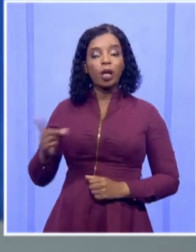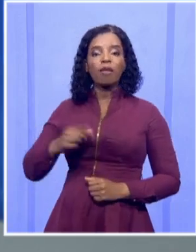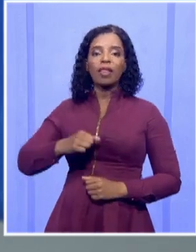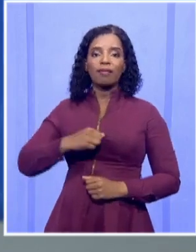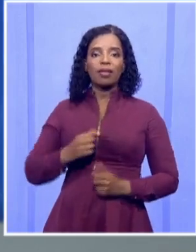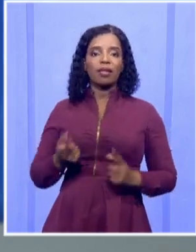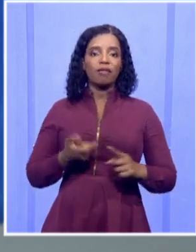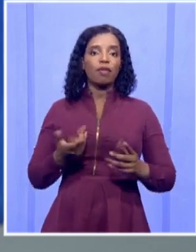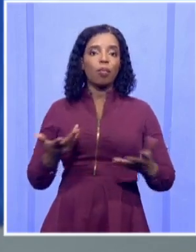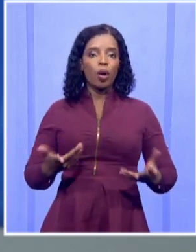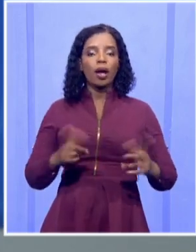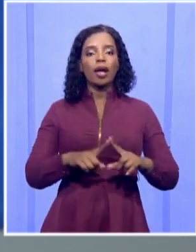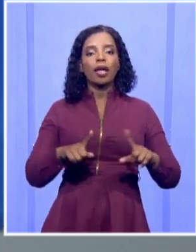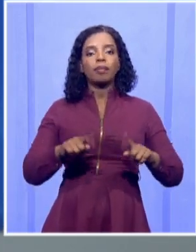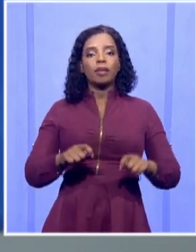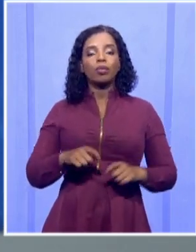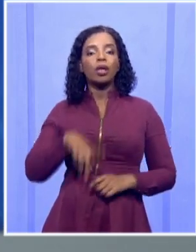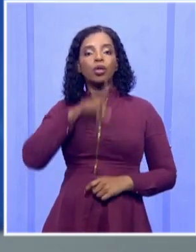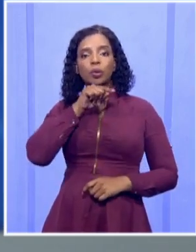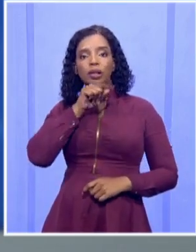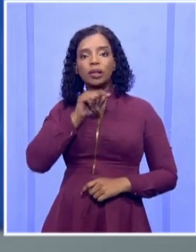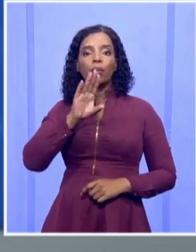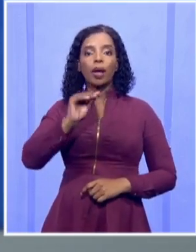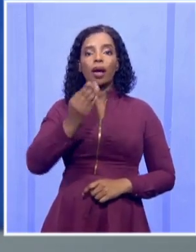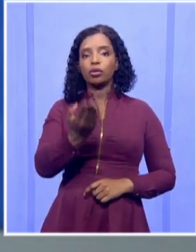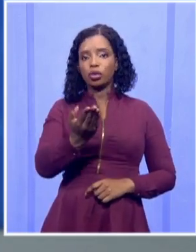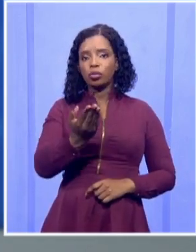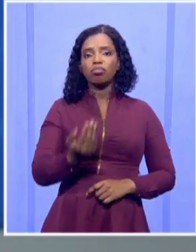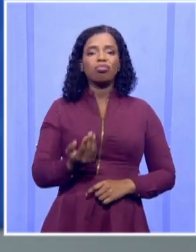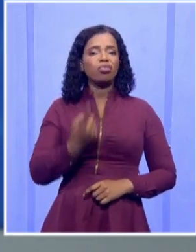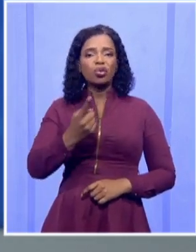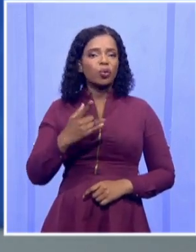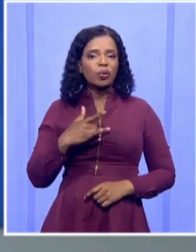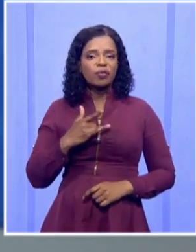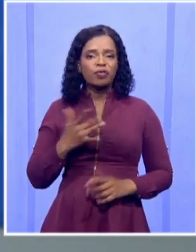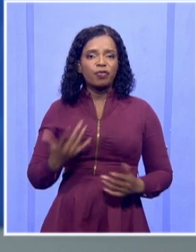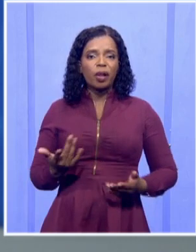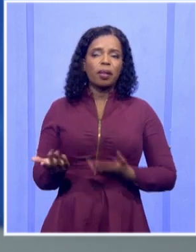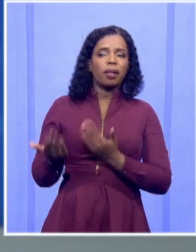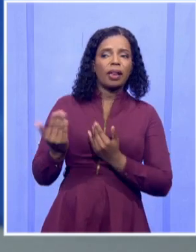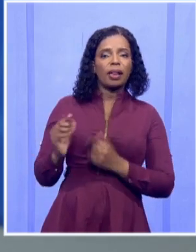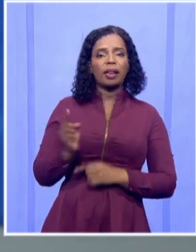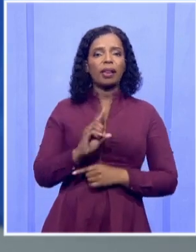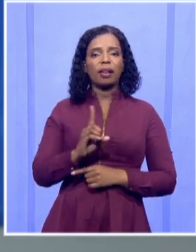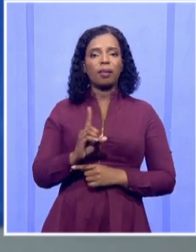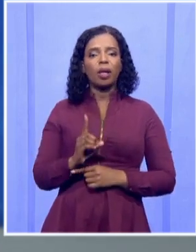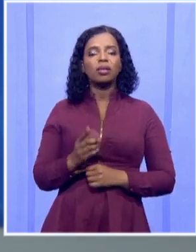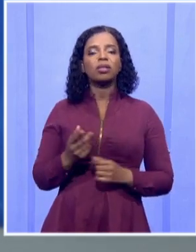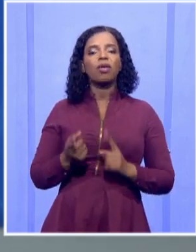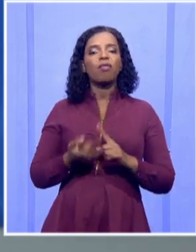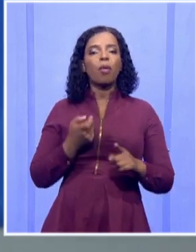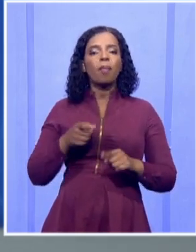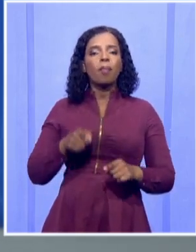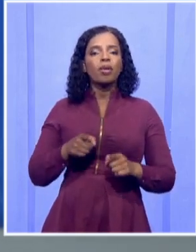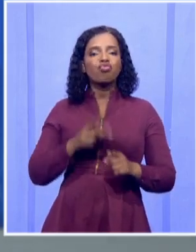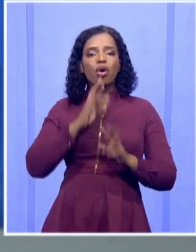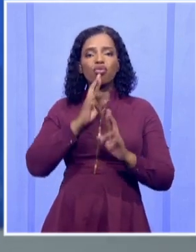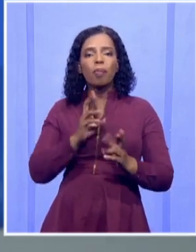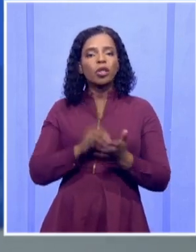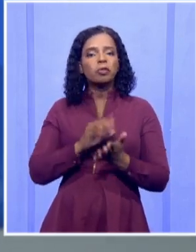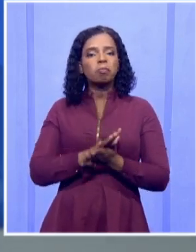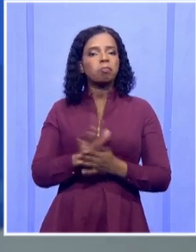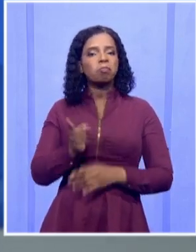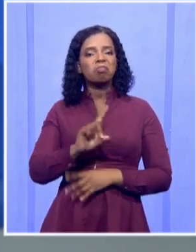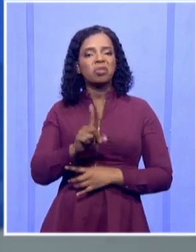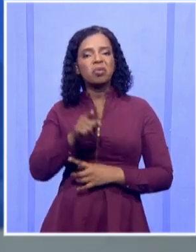of course, on Twitter, we have been asking your thoughts on what it is that you're expecting to come out of the report. Do you think that the report coming